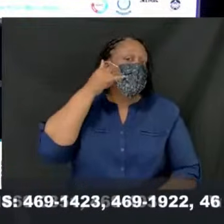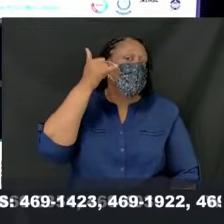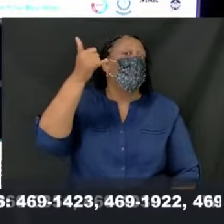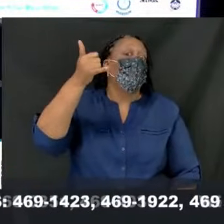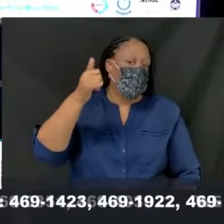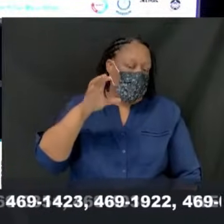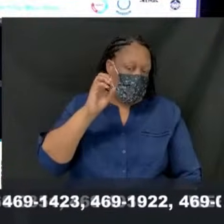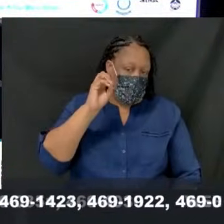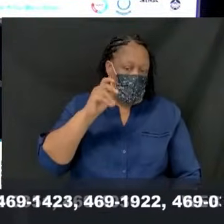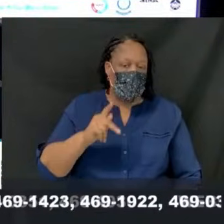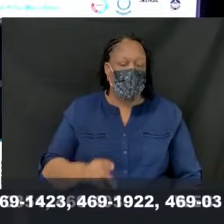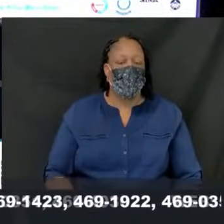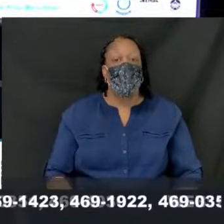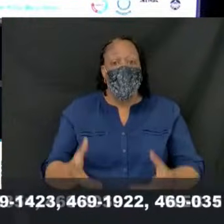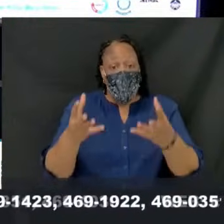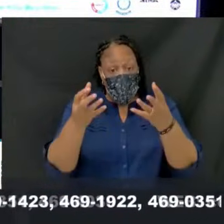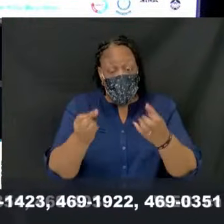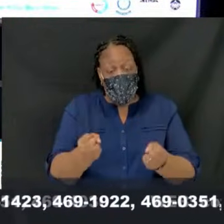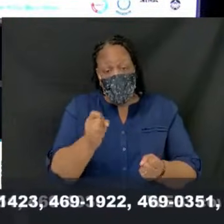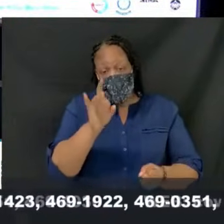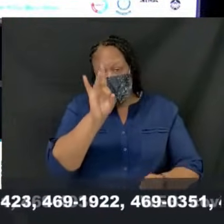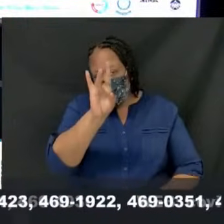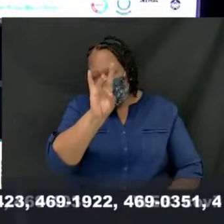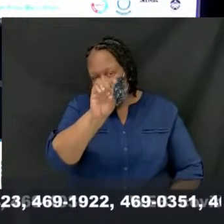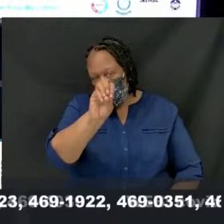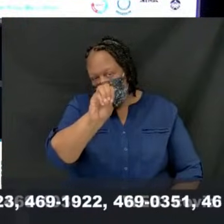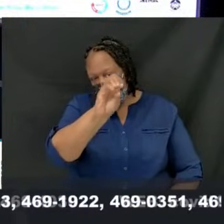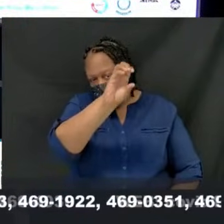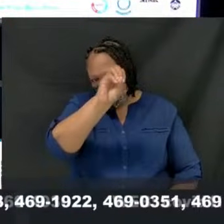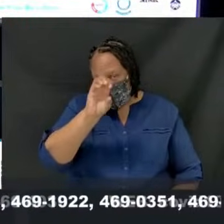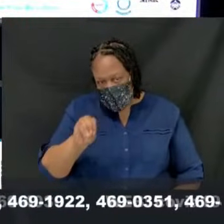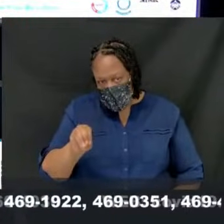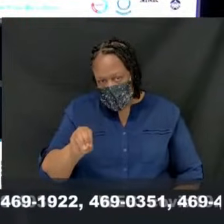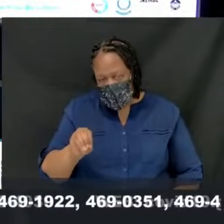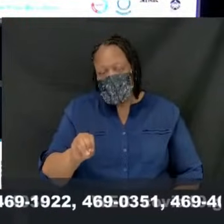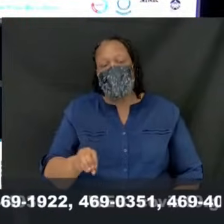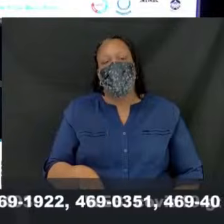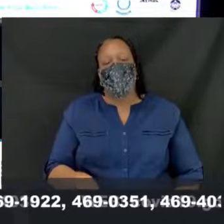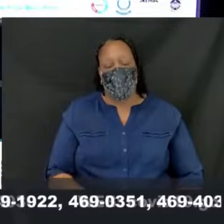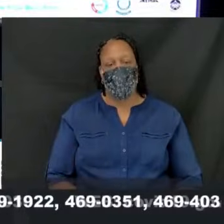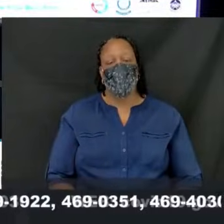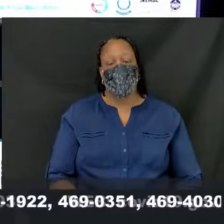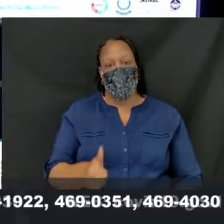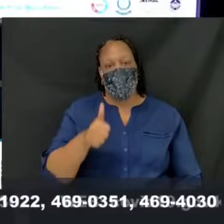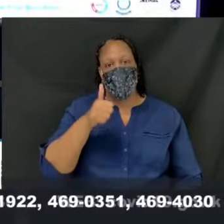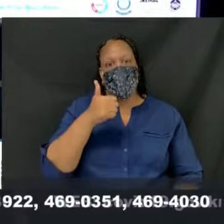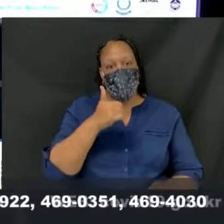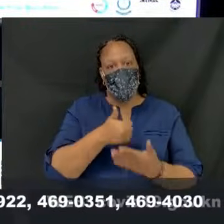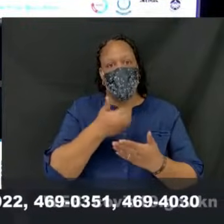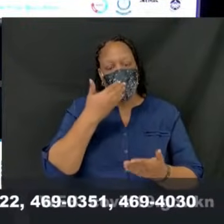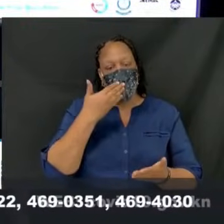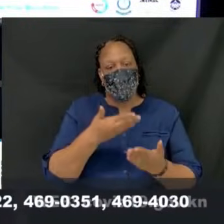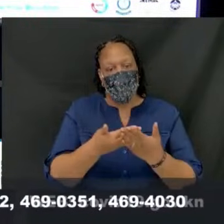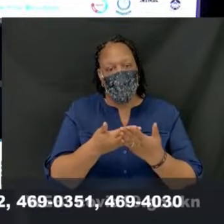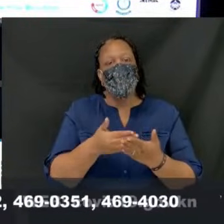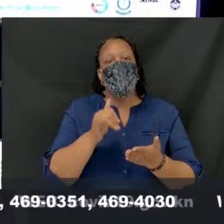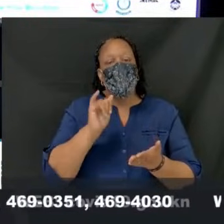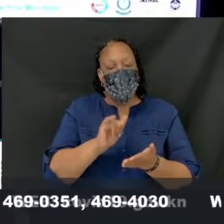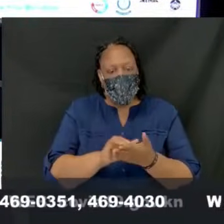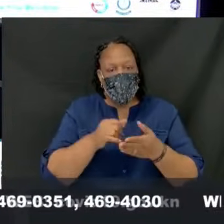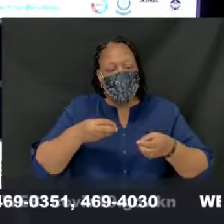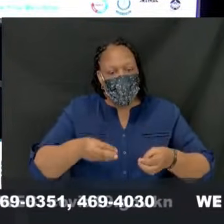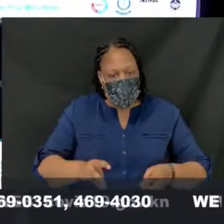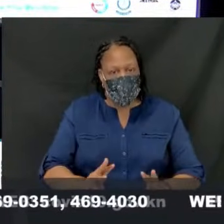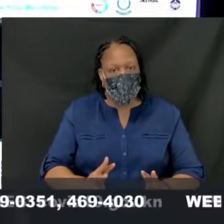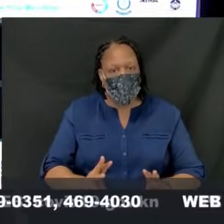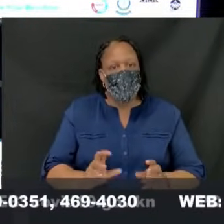goal is to reach 80%. Once we reach that 80% on each side, whether it be the adults, the targeted population of